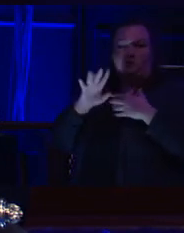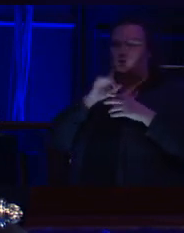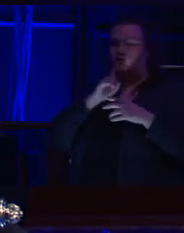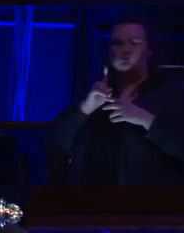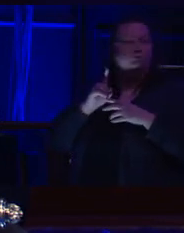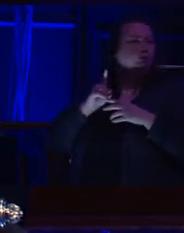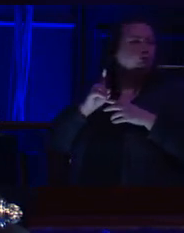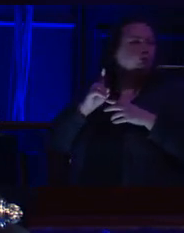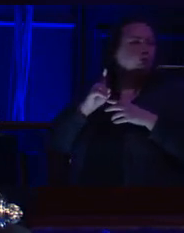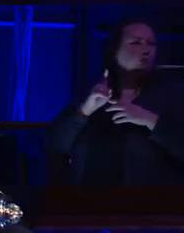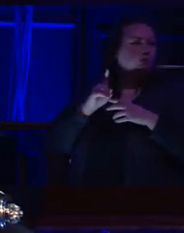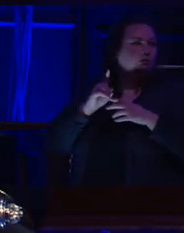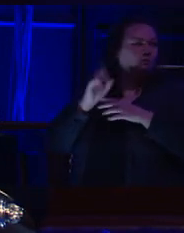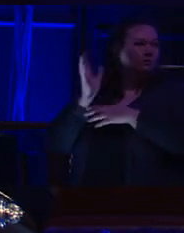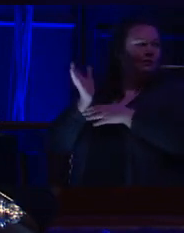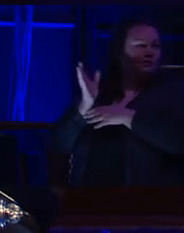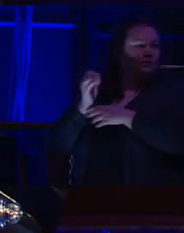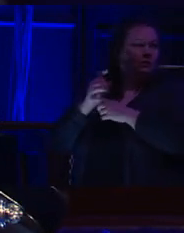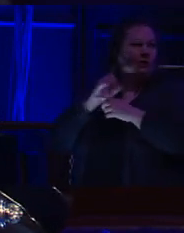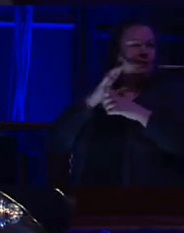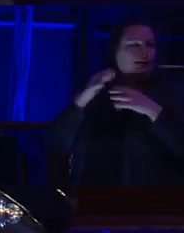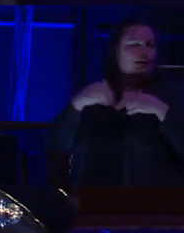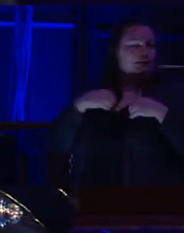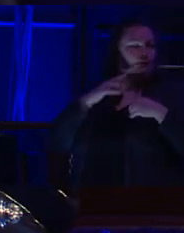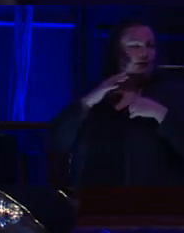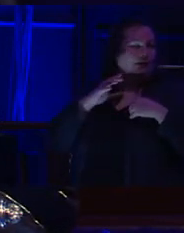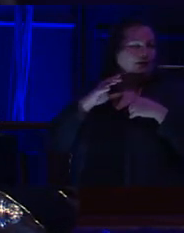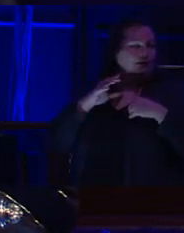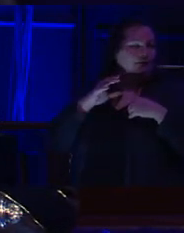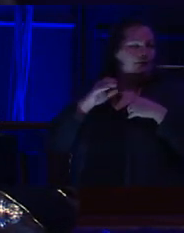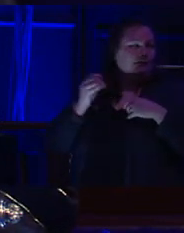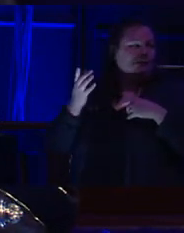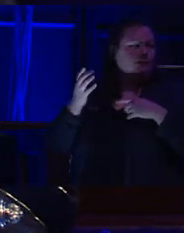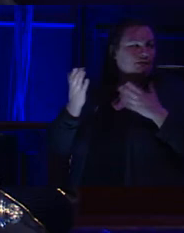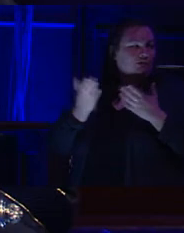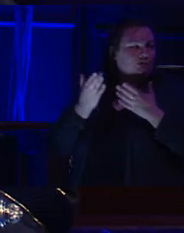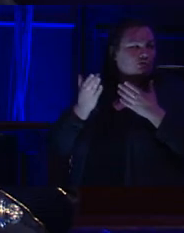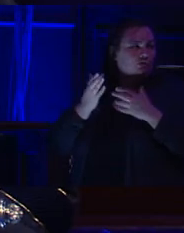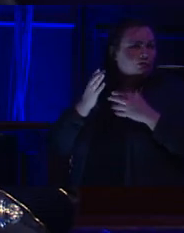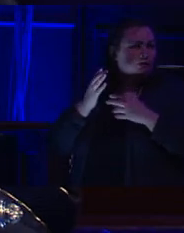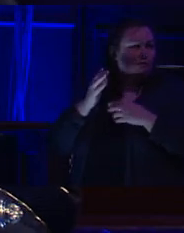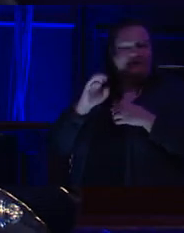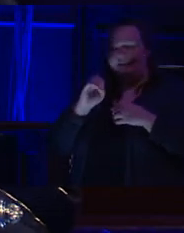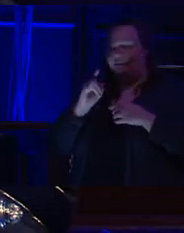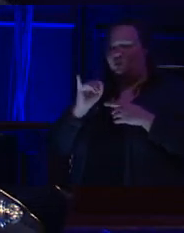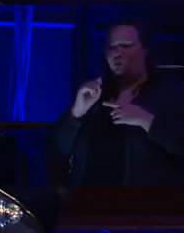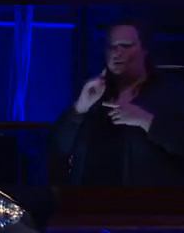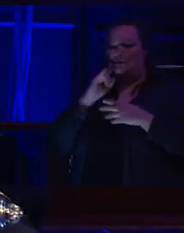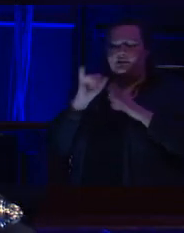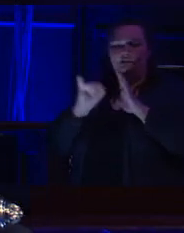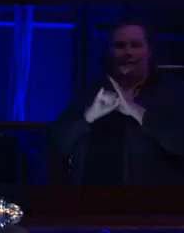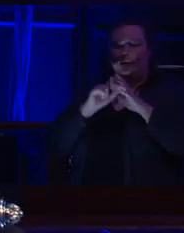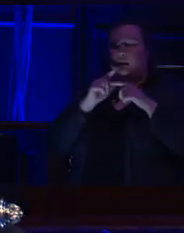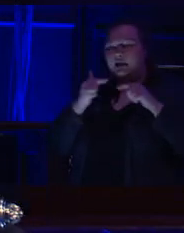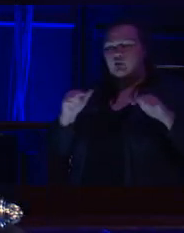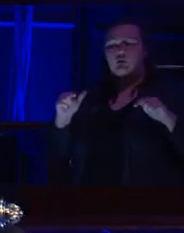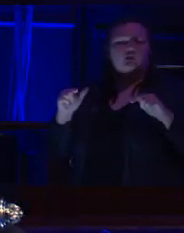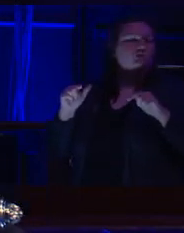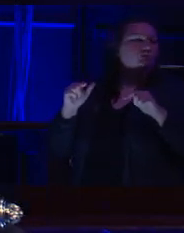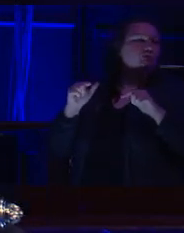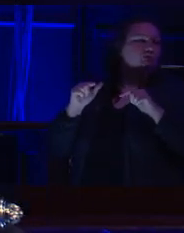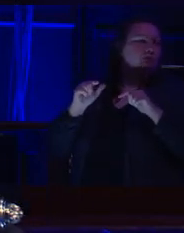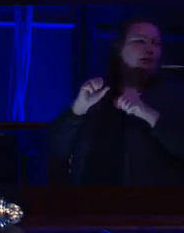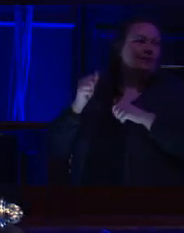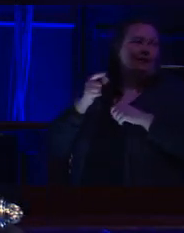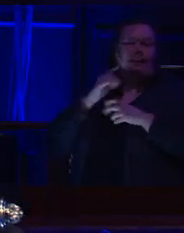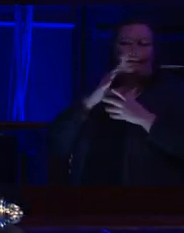acclaimed poetry collections, I Wore My Blackest Hair and Alien Miss, explore identity, language, and the daily details that